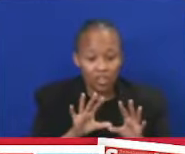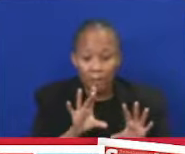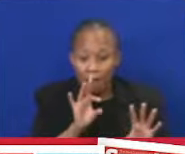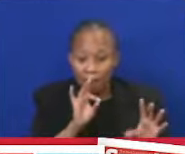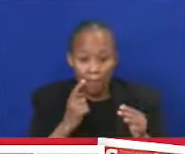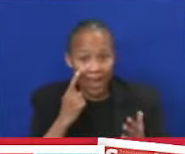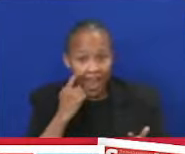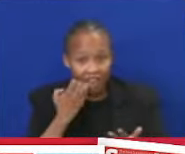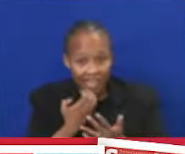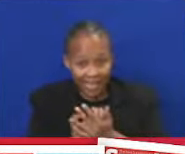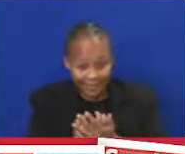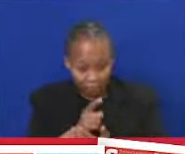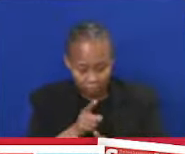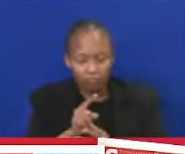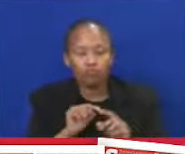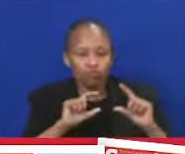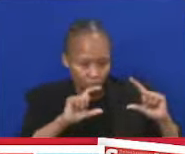and